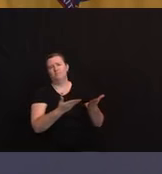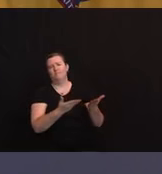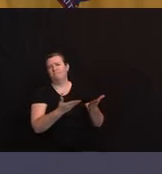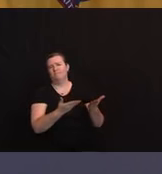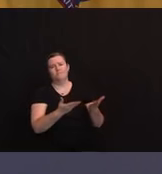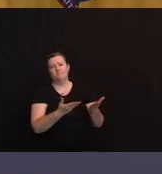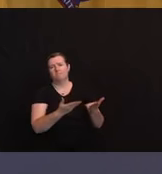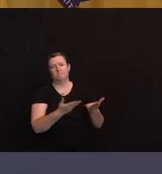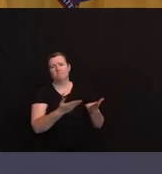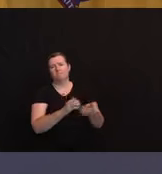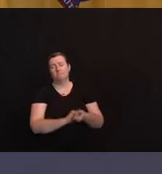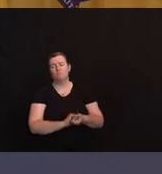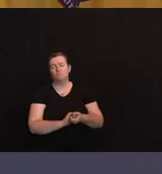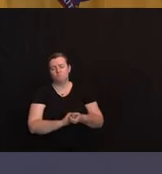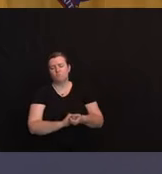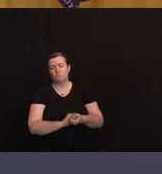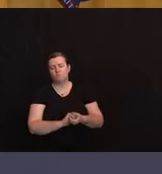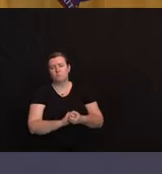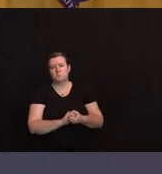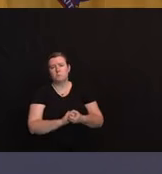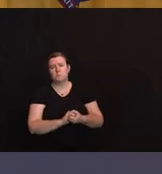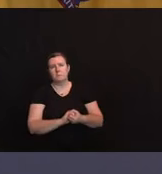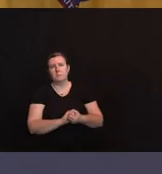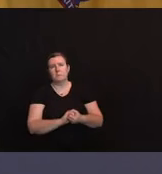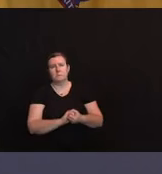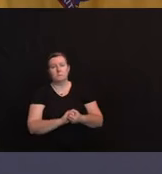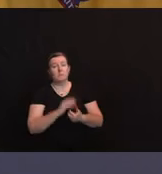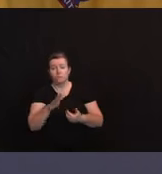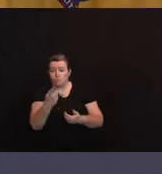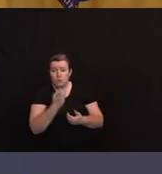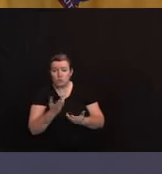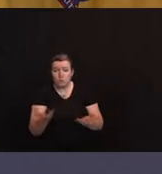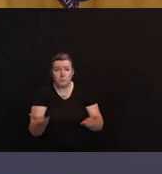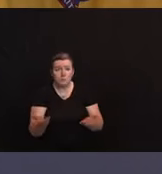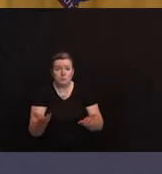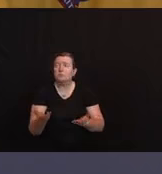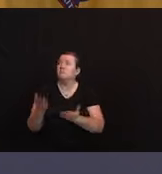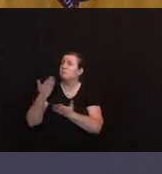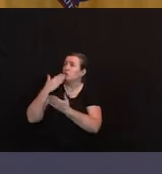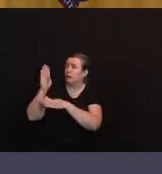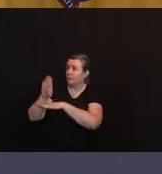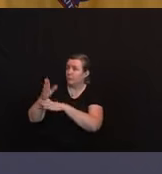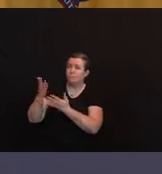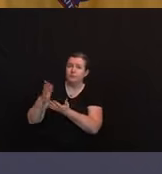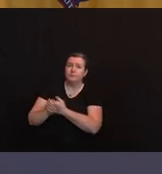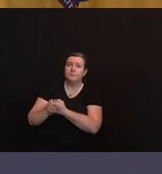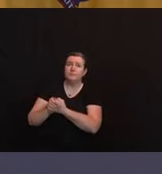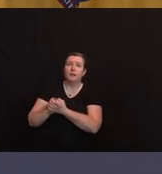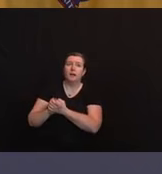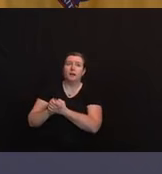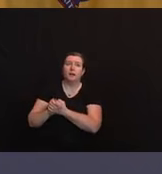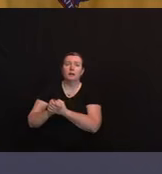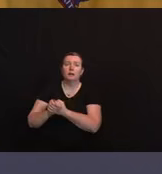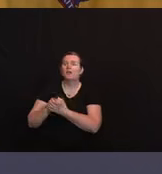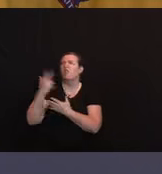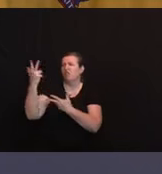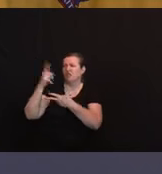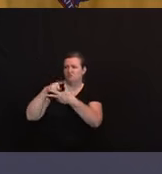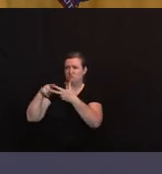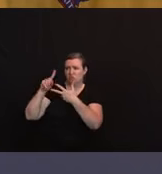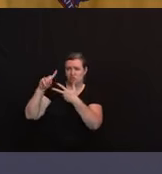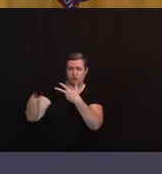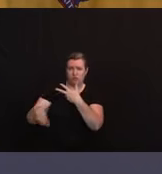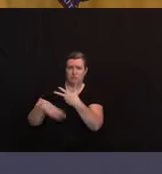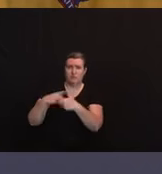thank you. Sir. Good afternoon, everybody. How's everyone doing today? 3 quick questions. Back when you